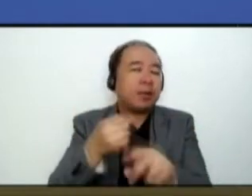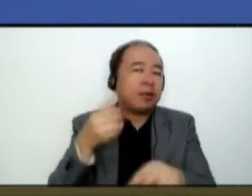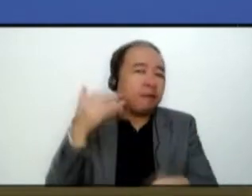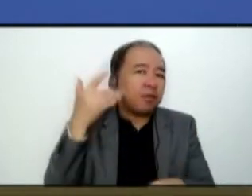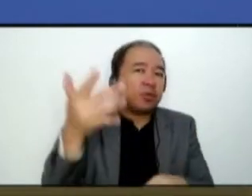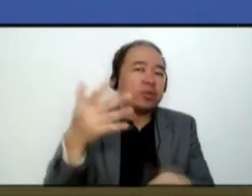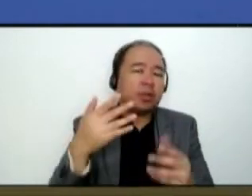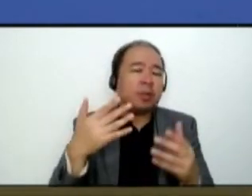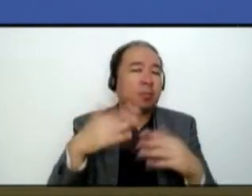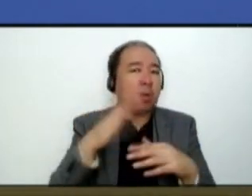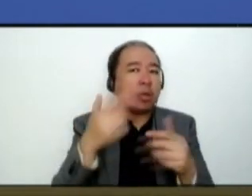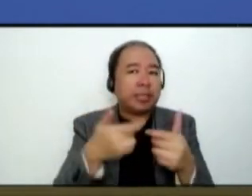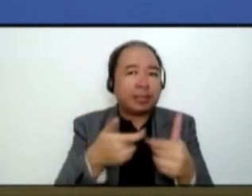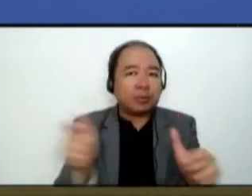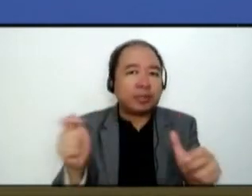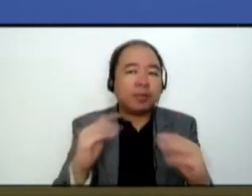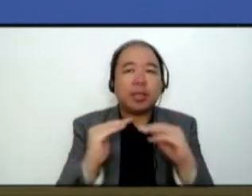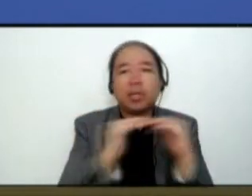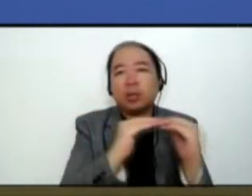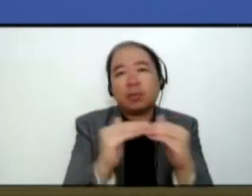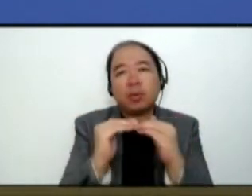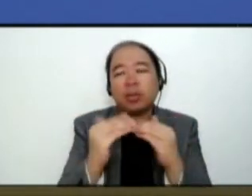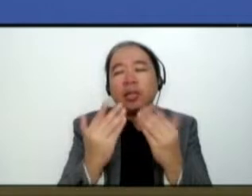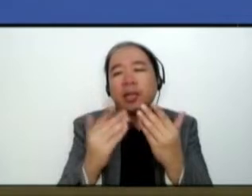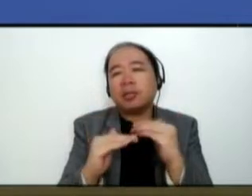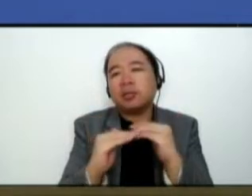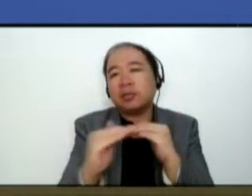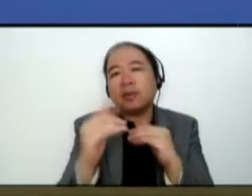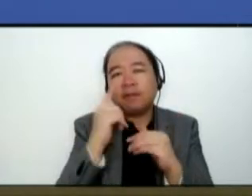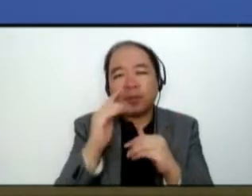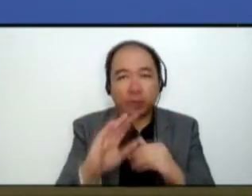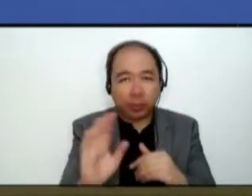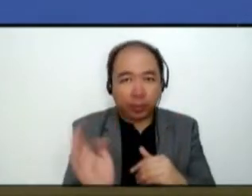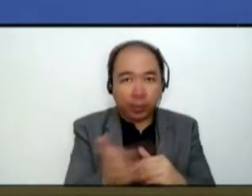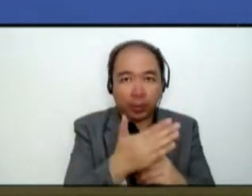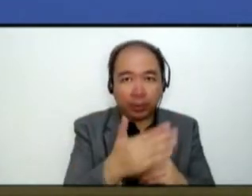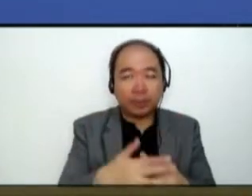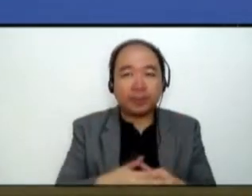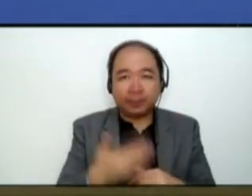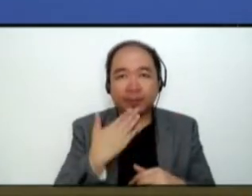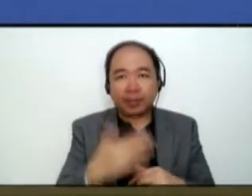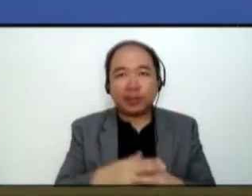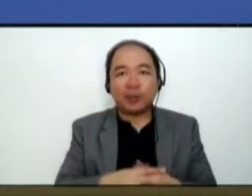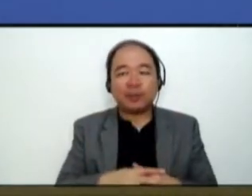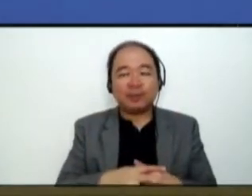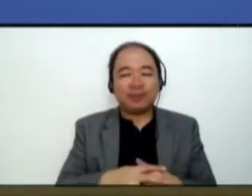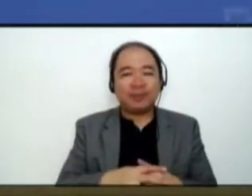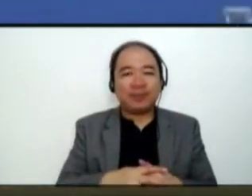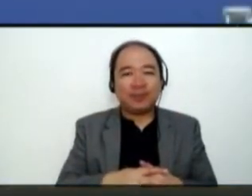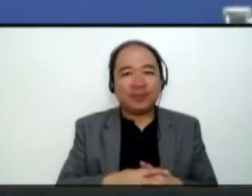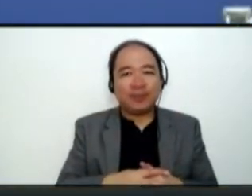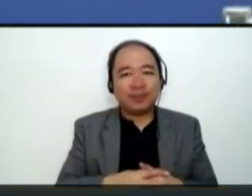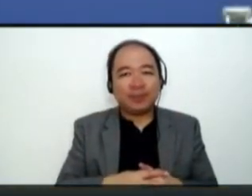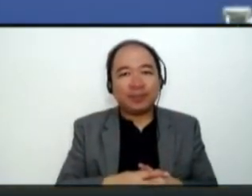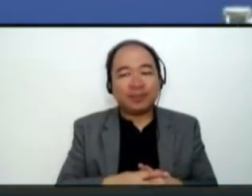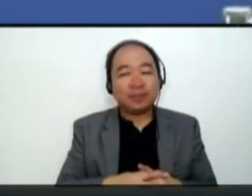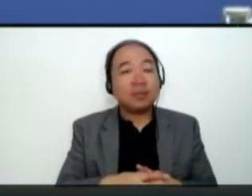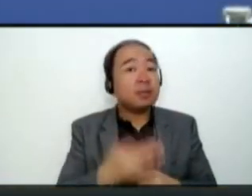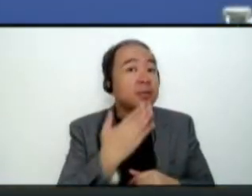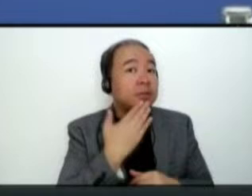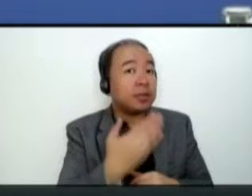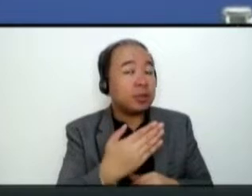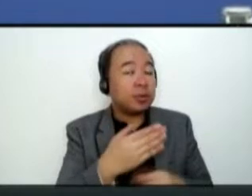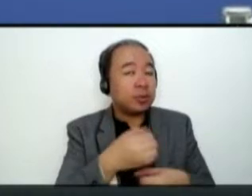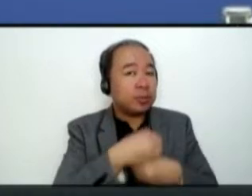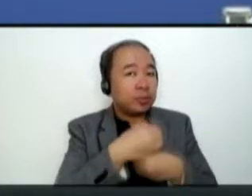inclusive, equitable, and sustainable for everyone. Thank you. Thank you, distinguished delegate of Thailand.